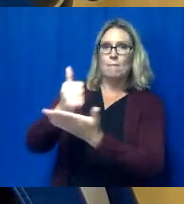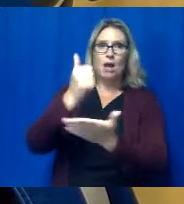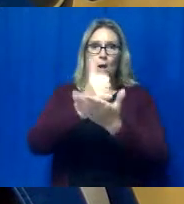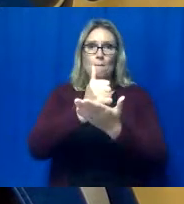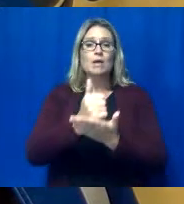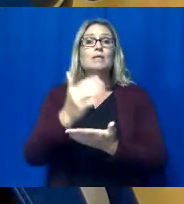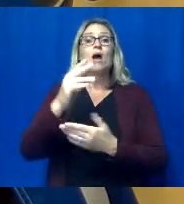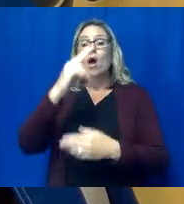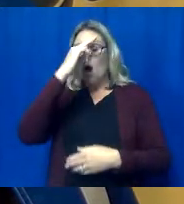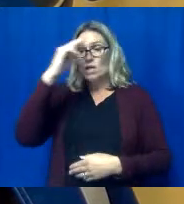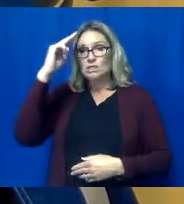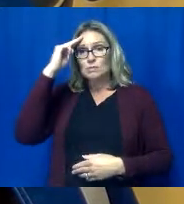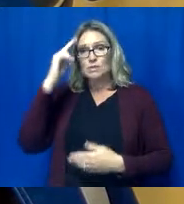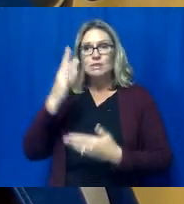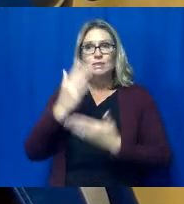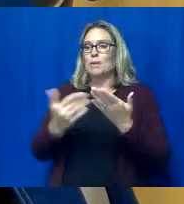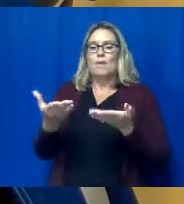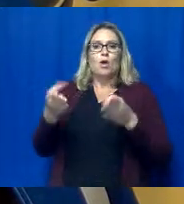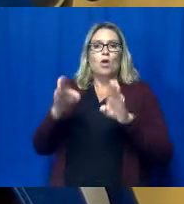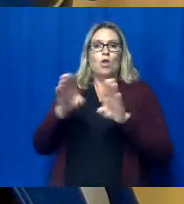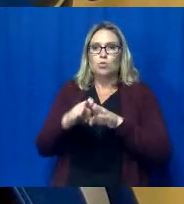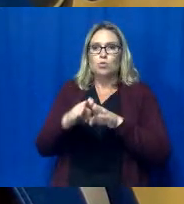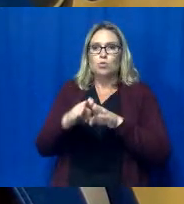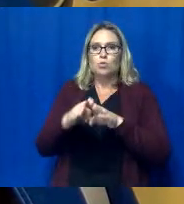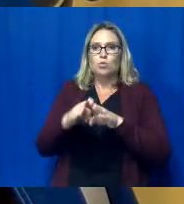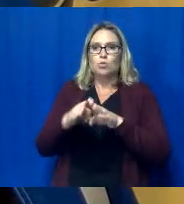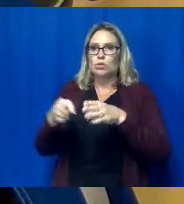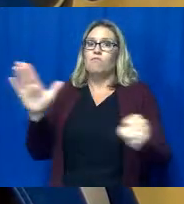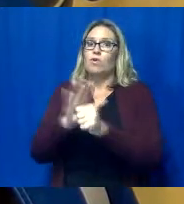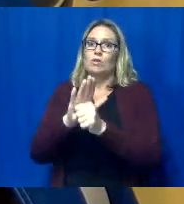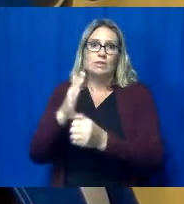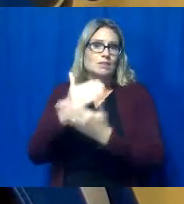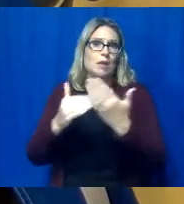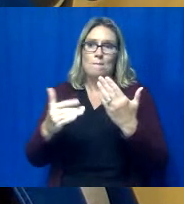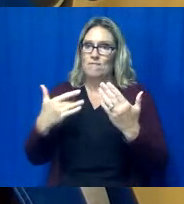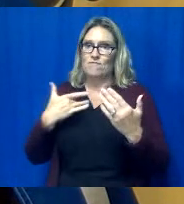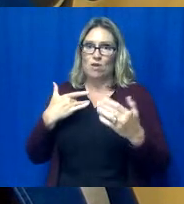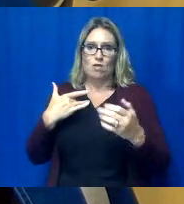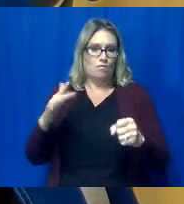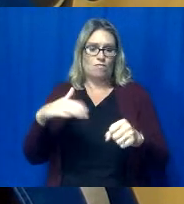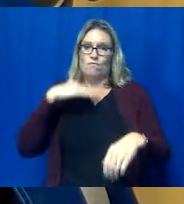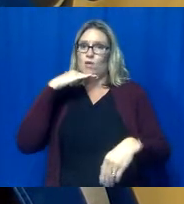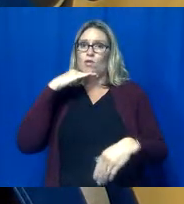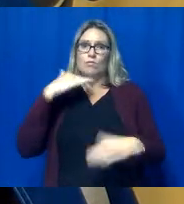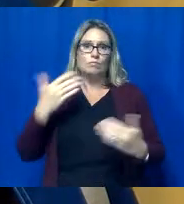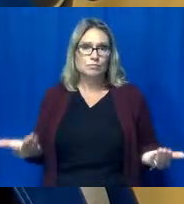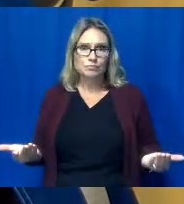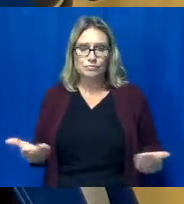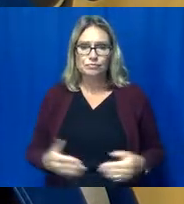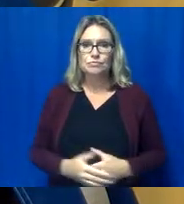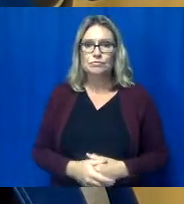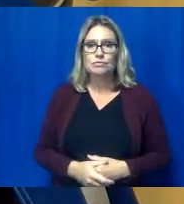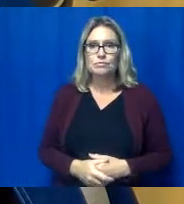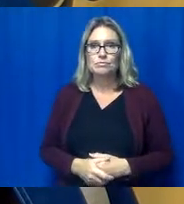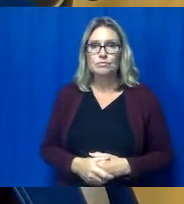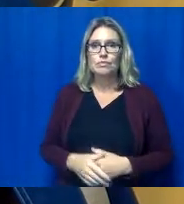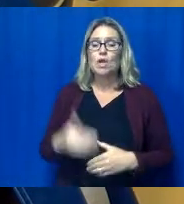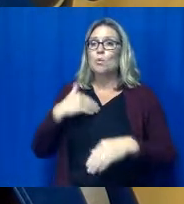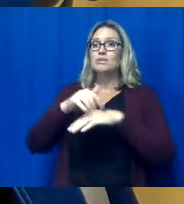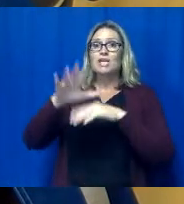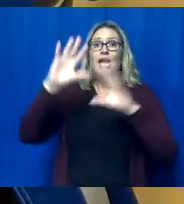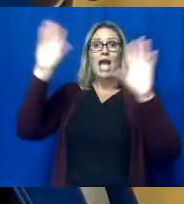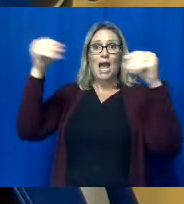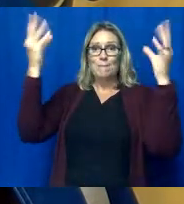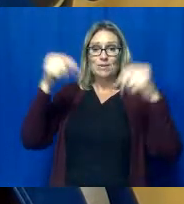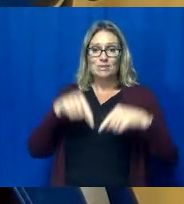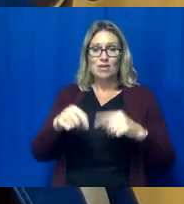in hospitals that are already overflowing. We have sent ambulances from one emergency